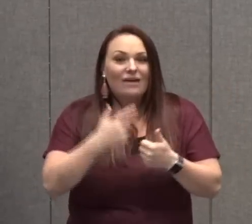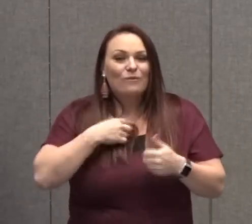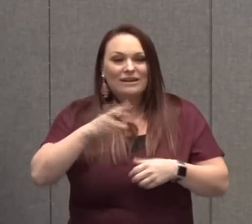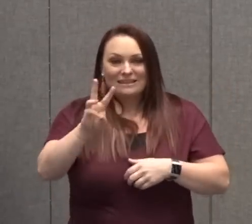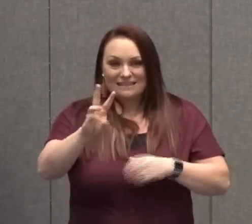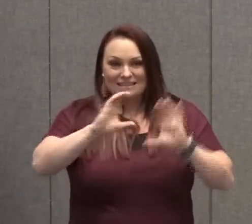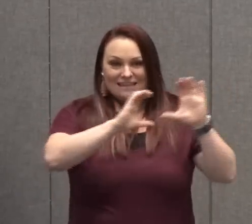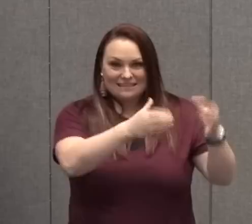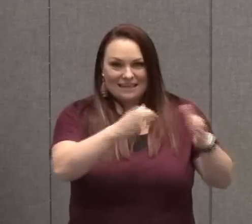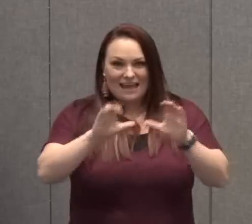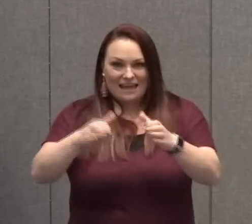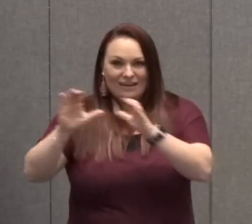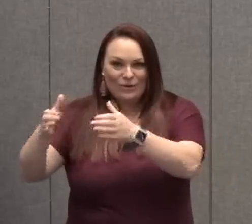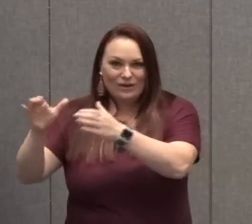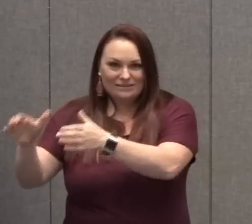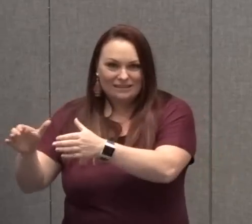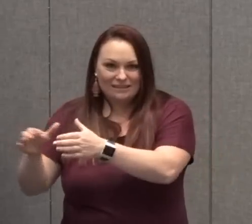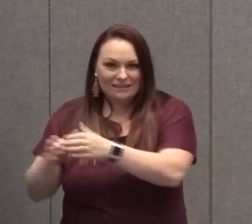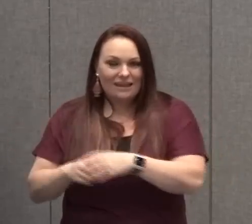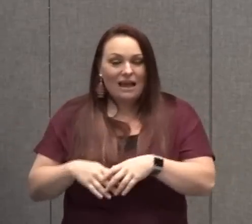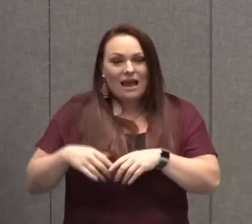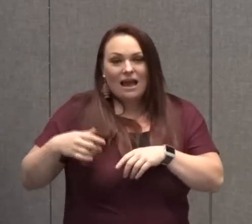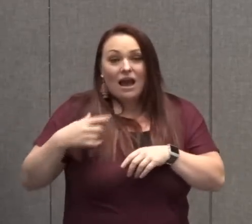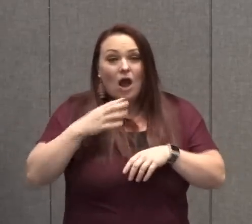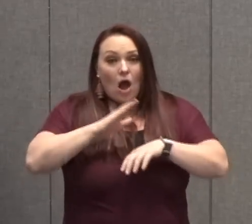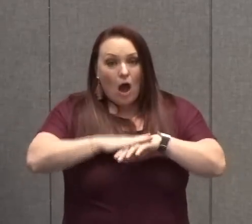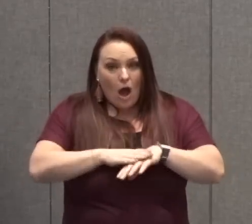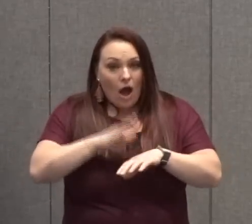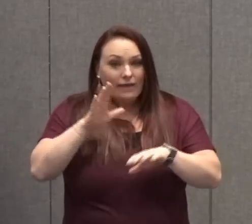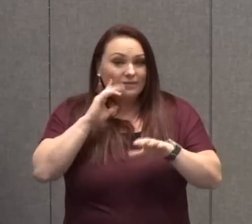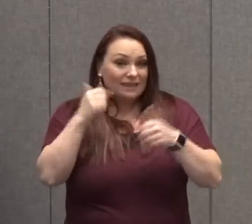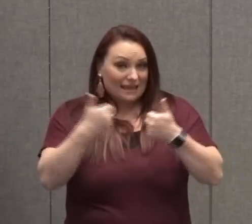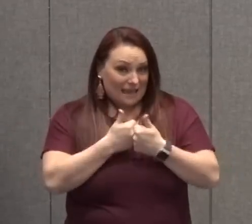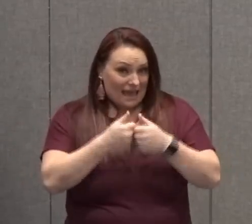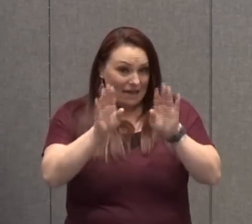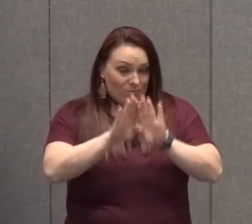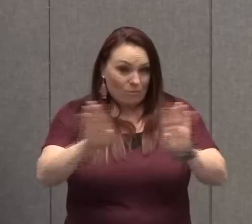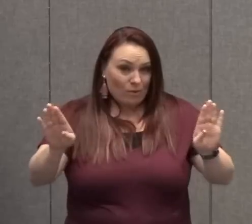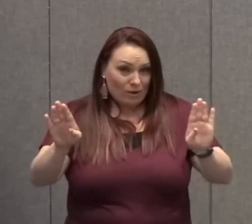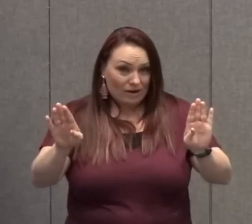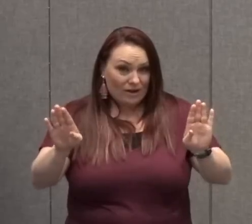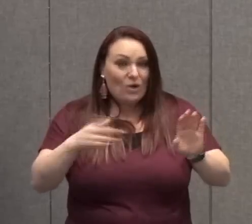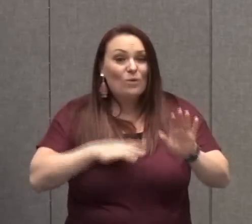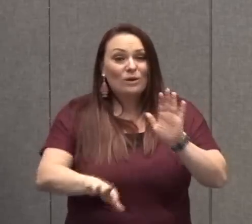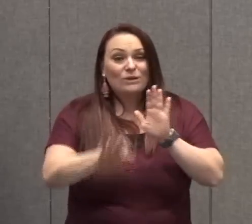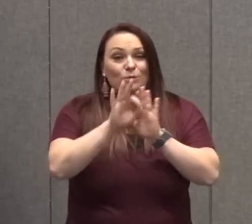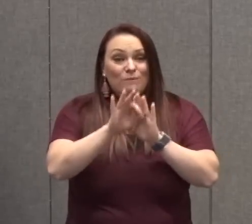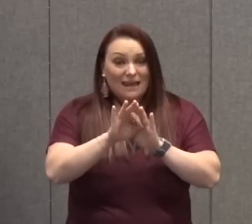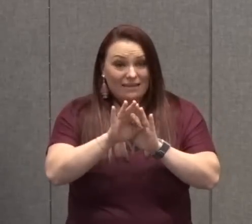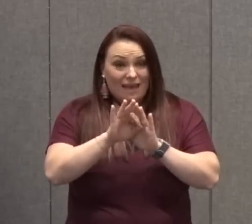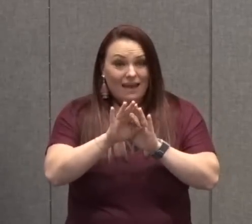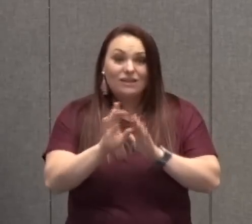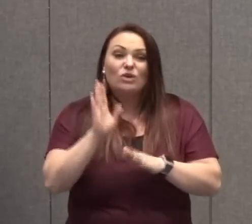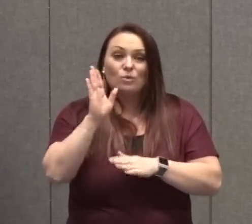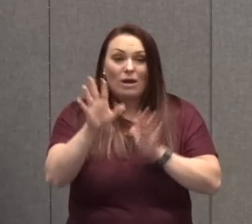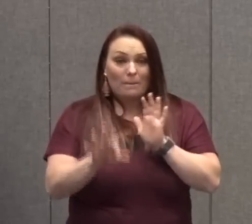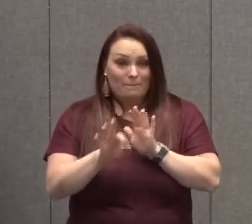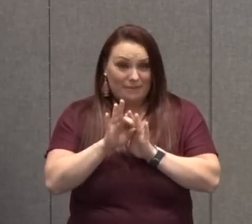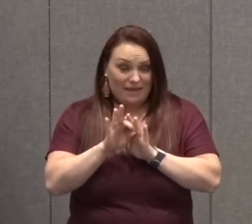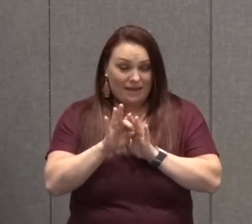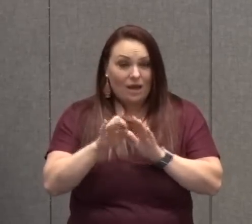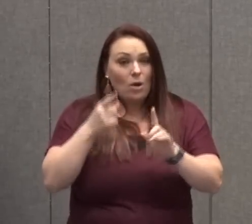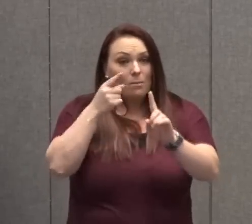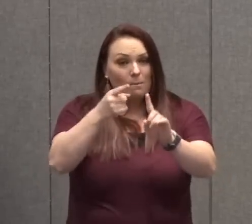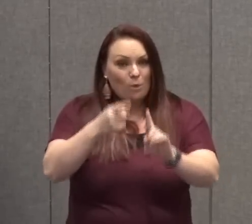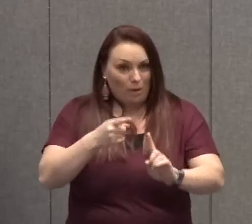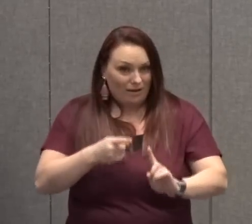categories on the game board. When you choose that category, you're gonna choose a point value. Okay. Now,